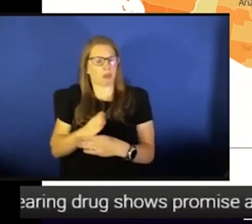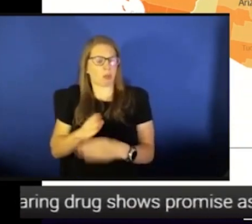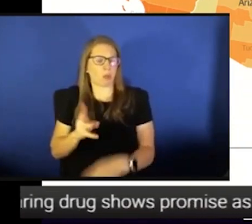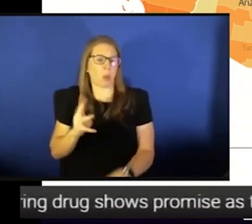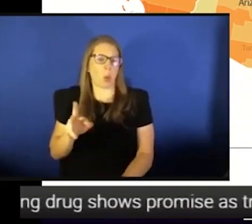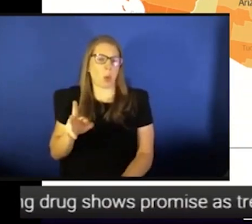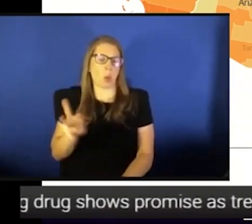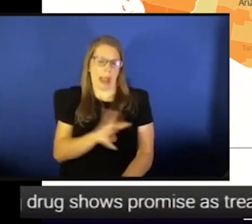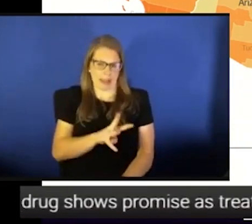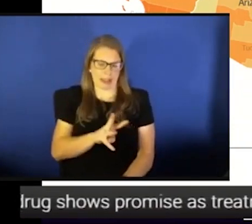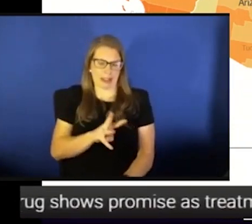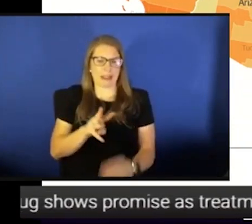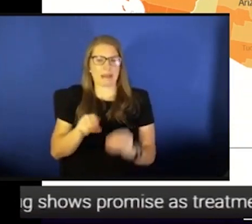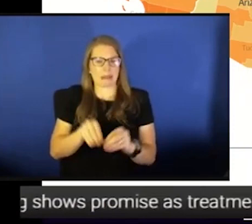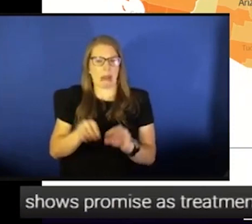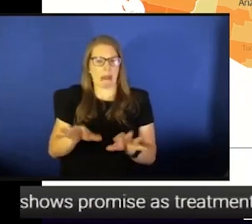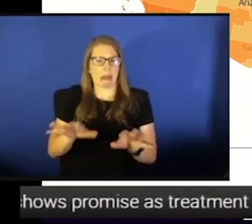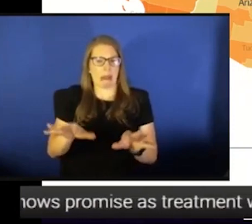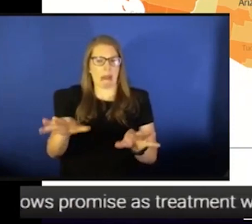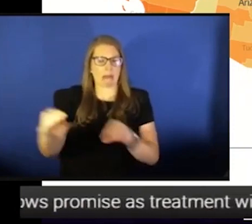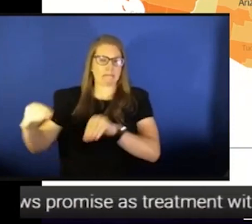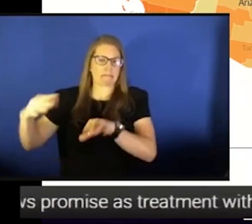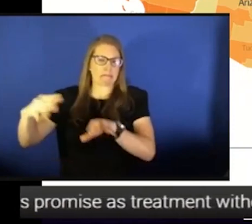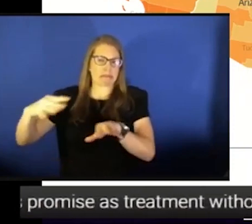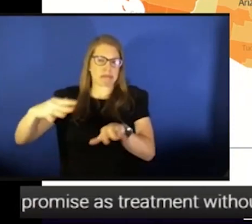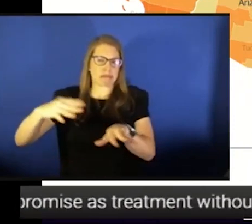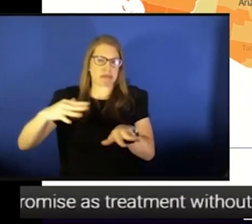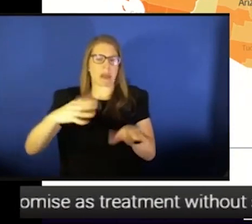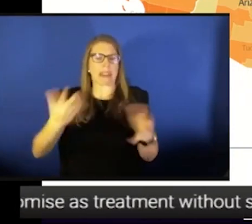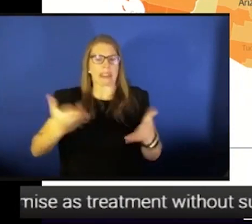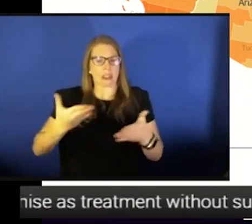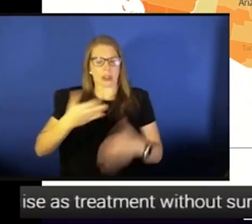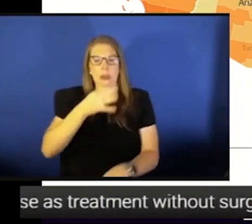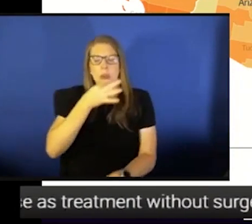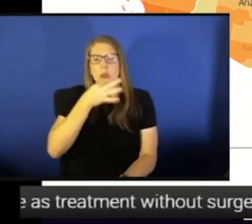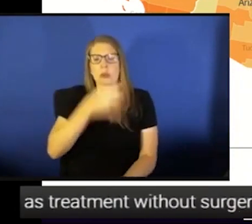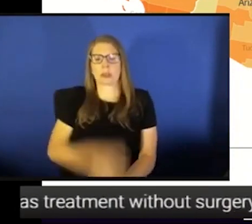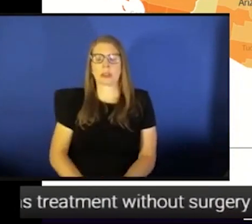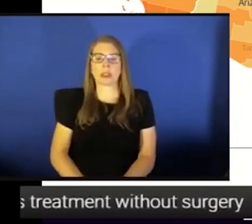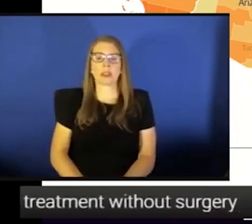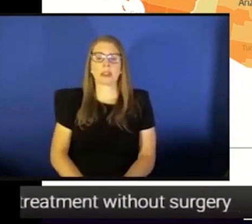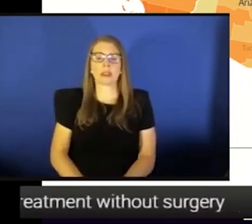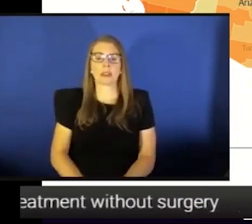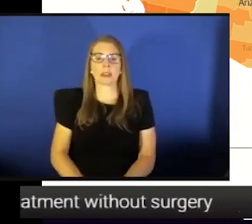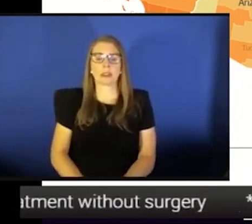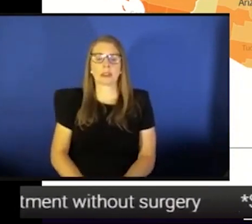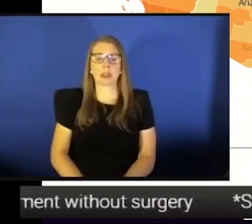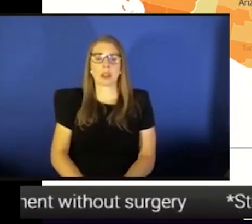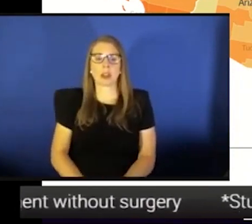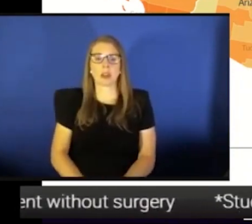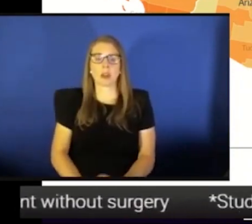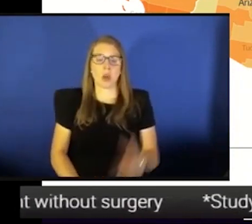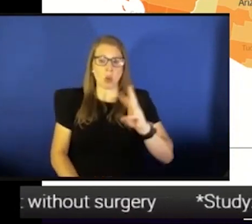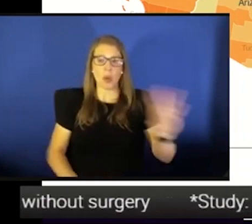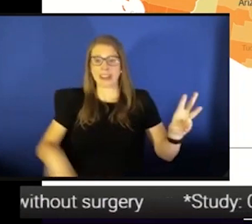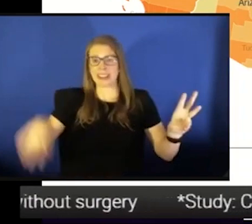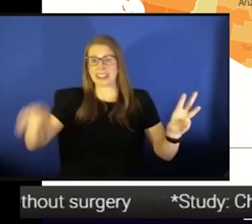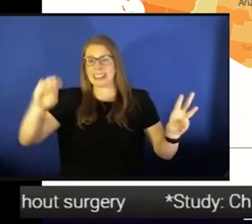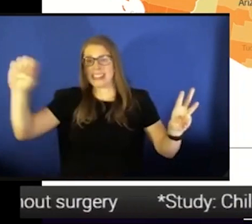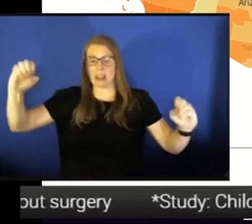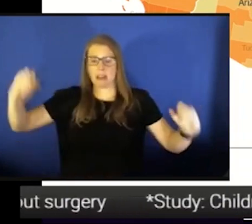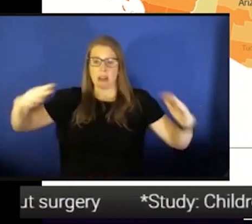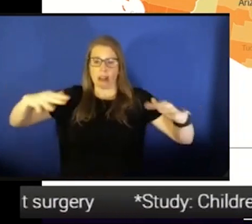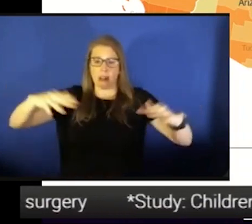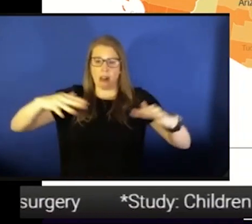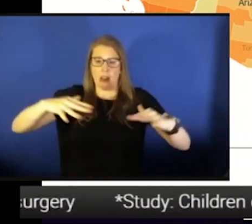marching inexorably in this direction. And I think this, we've had the waves that started more in the Midwest and the Southeast, the waves that started on the coast and came in, and this is on